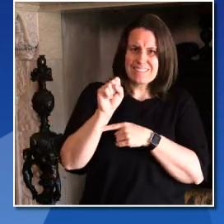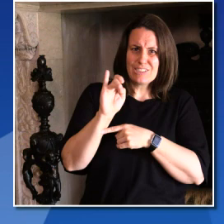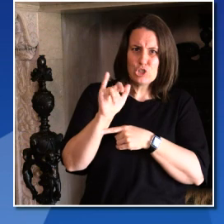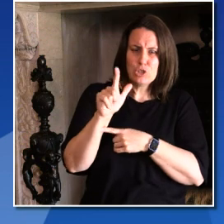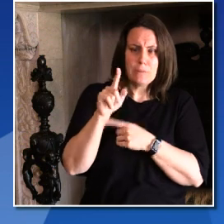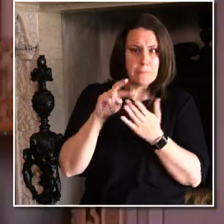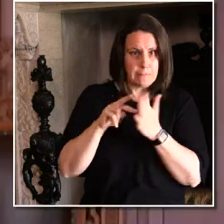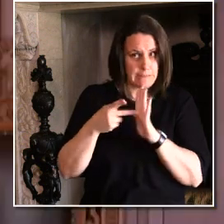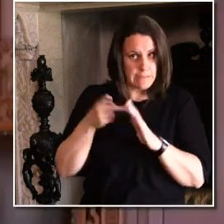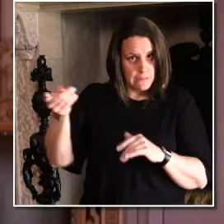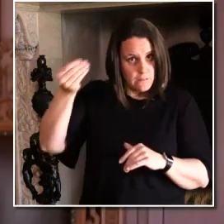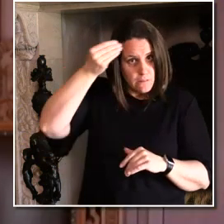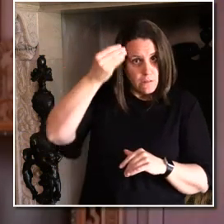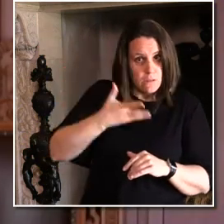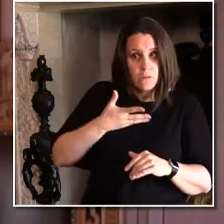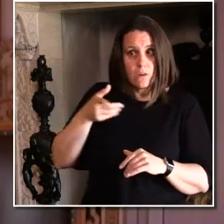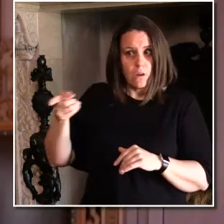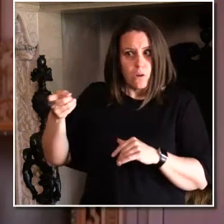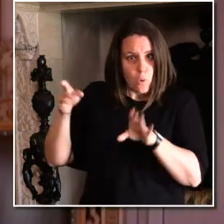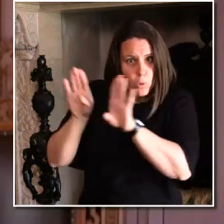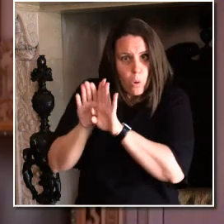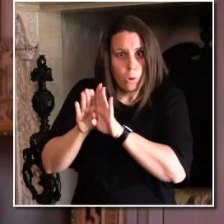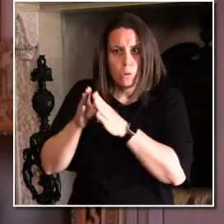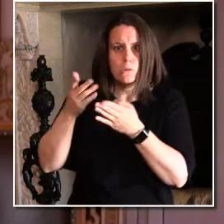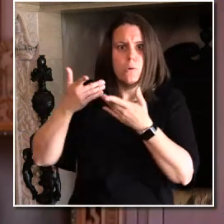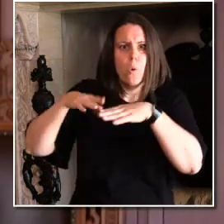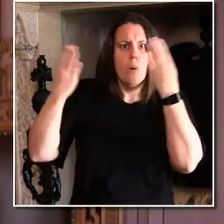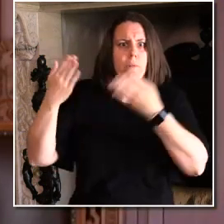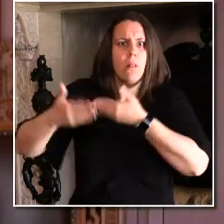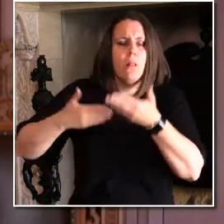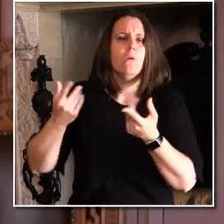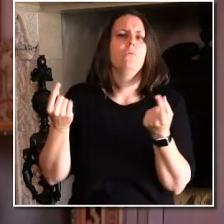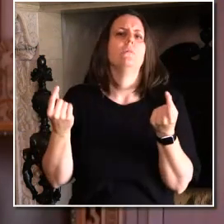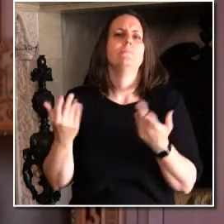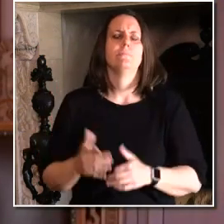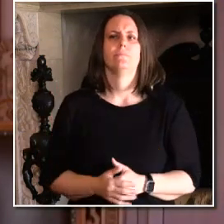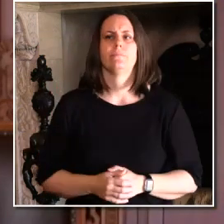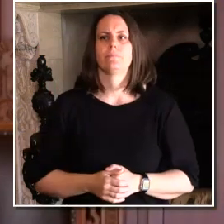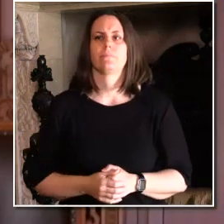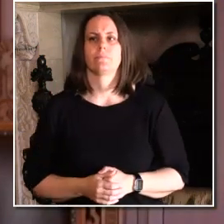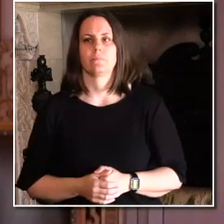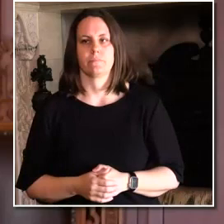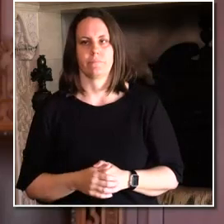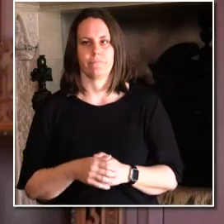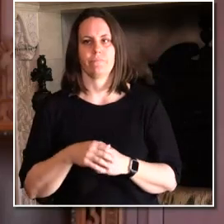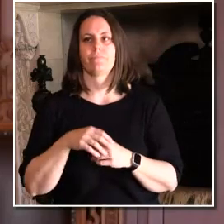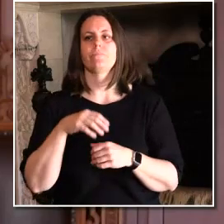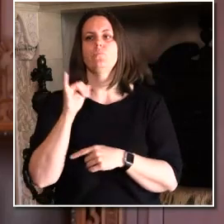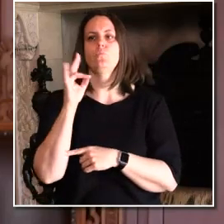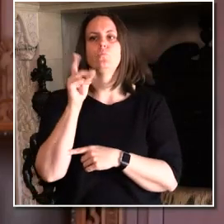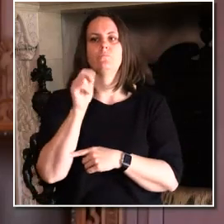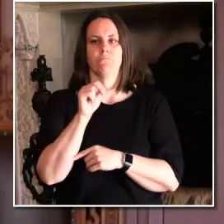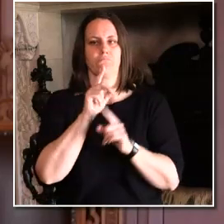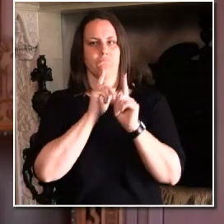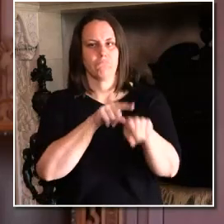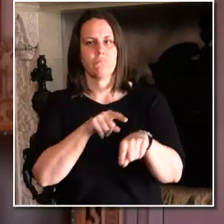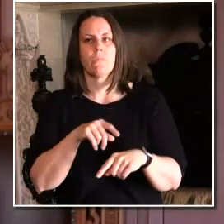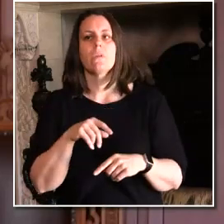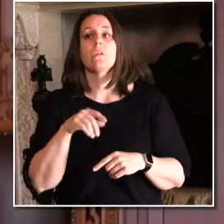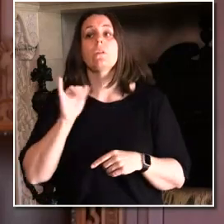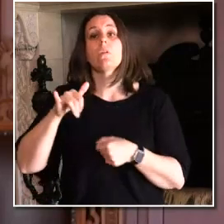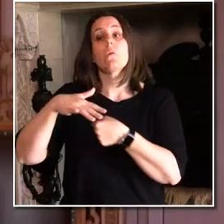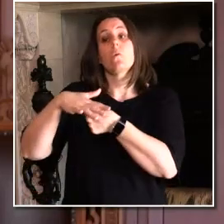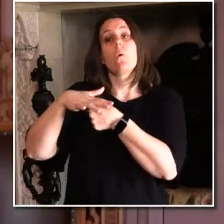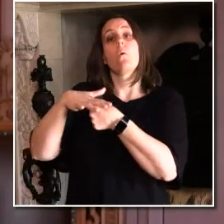closed? Right, so the local health departments are working very closely with these facilities that have a COVID-19 outbreak, and